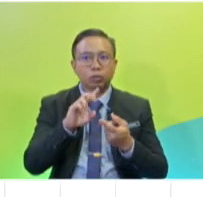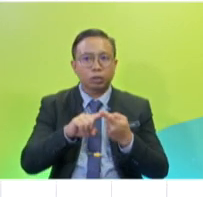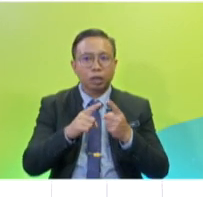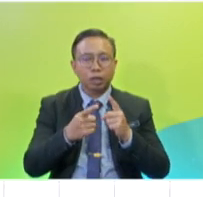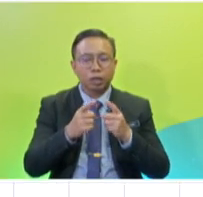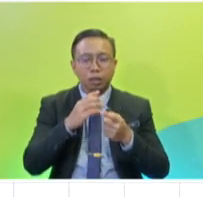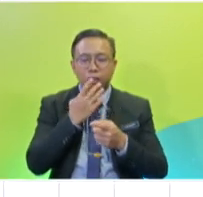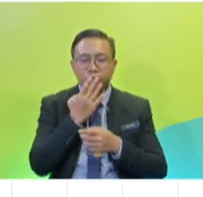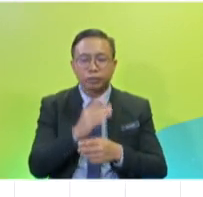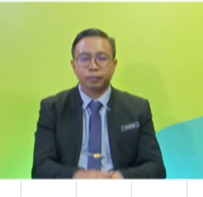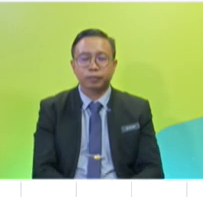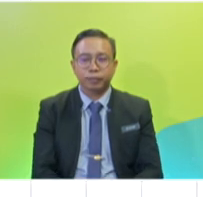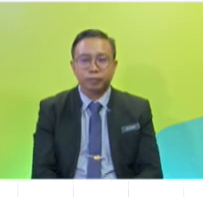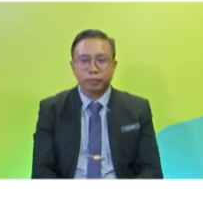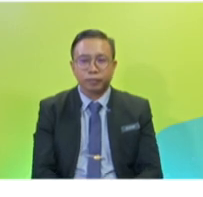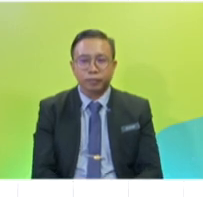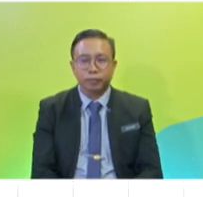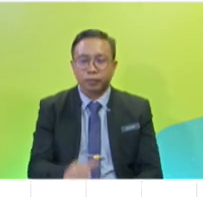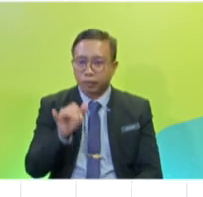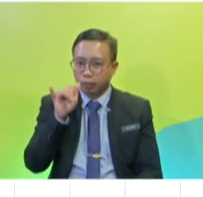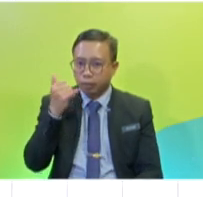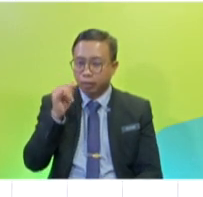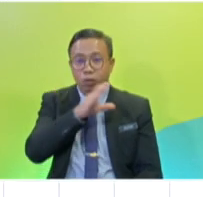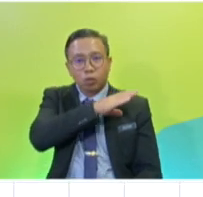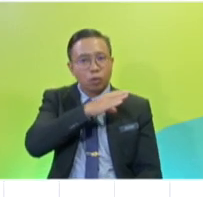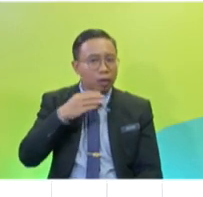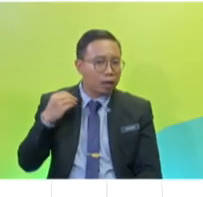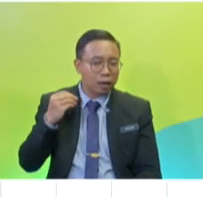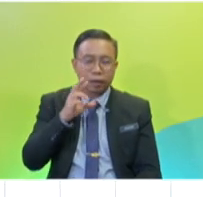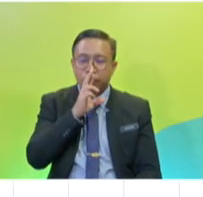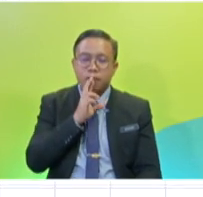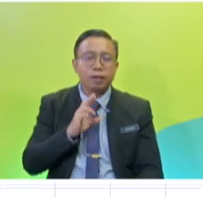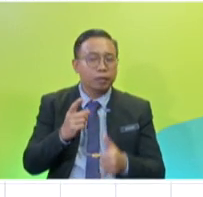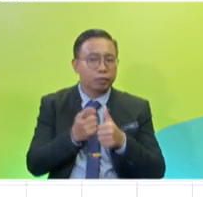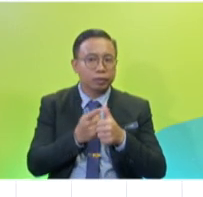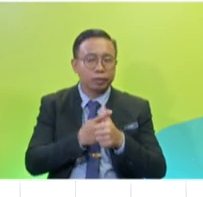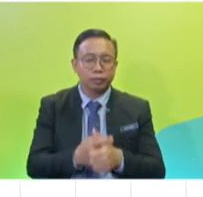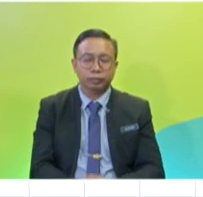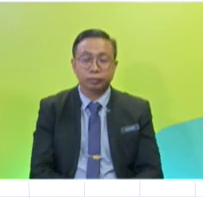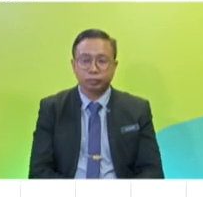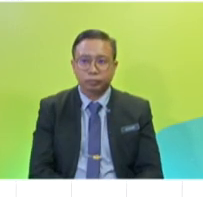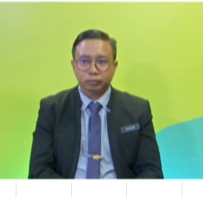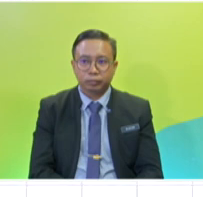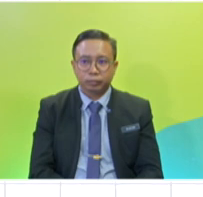My two colors are yellow and red. Okay, so what's the first one?